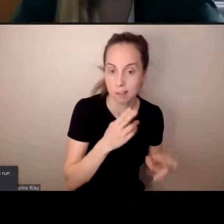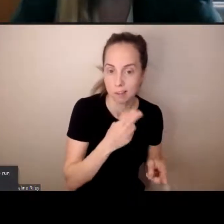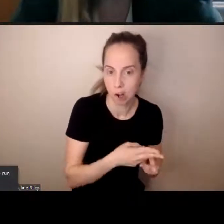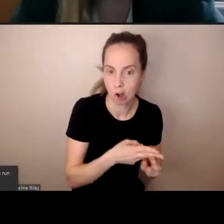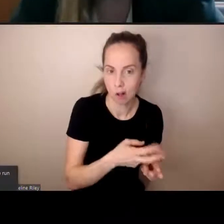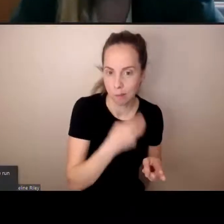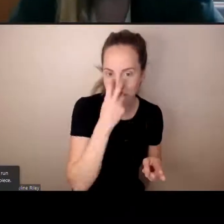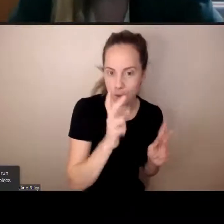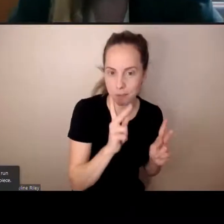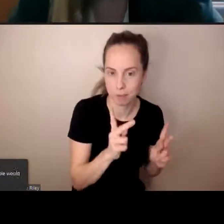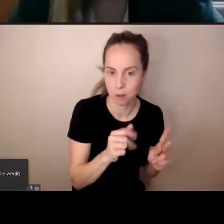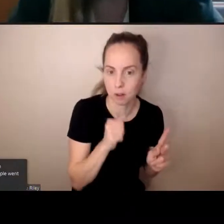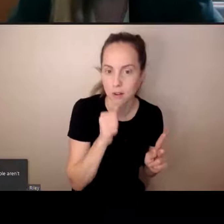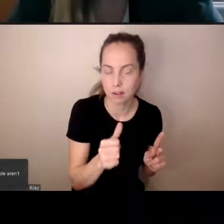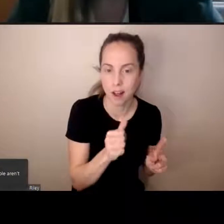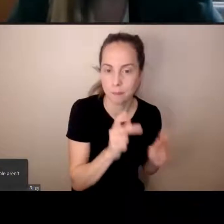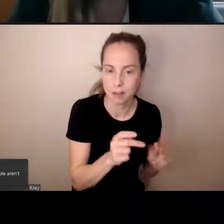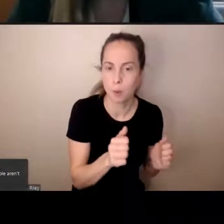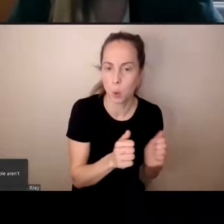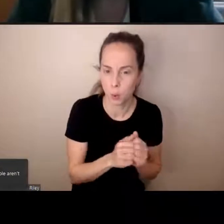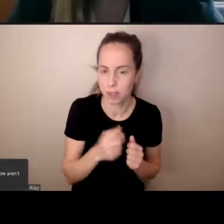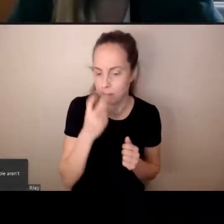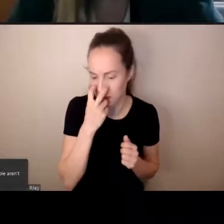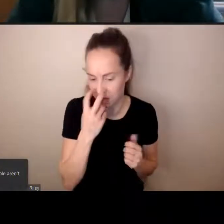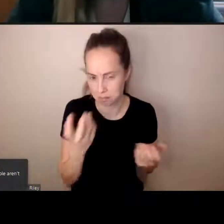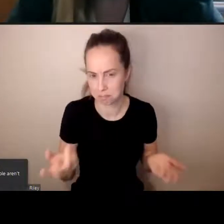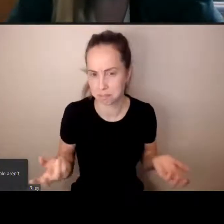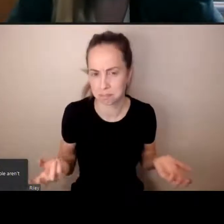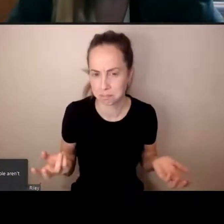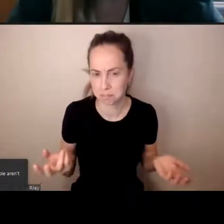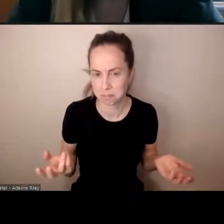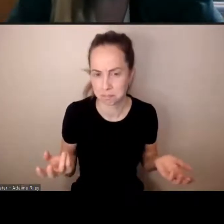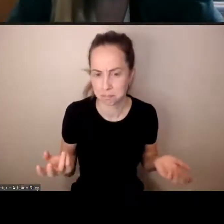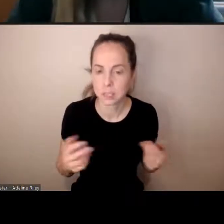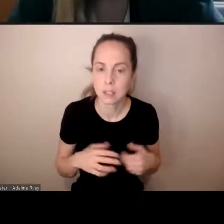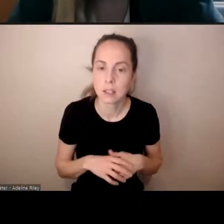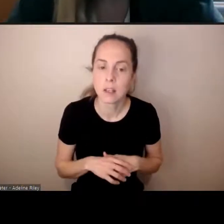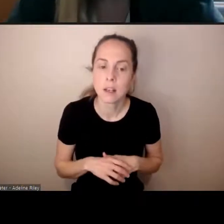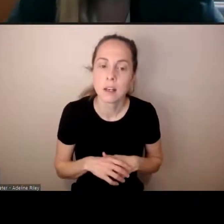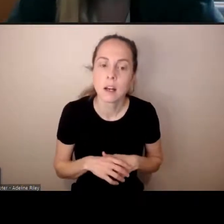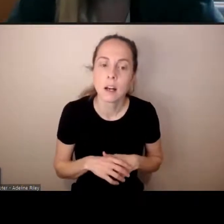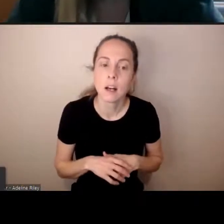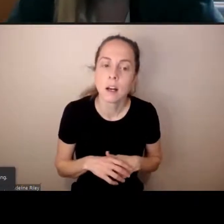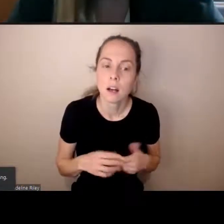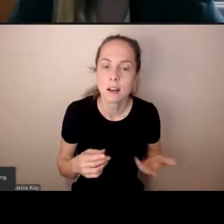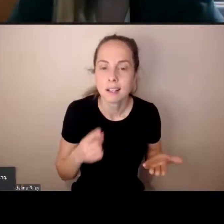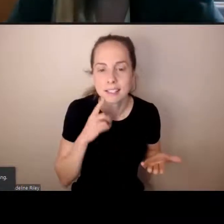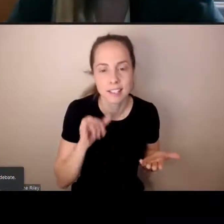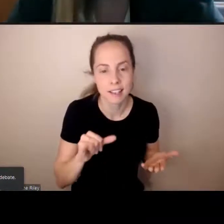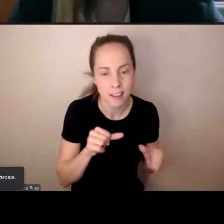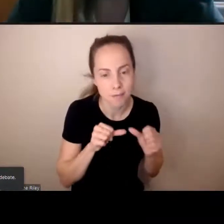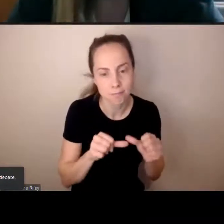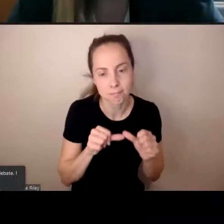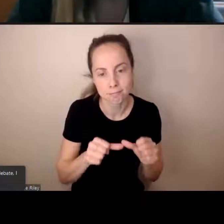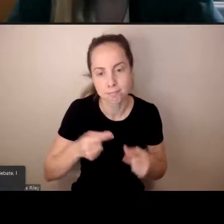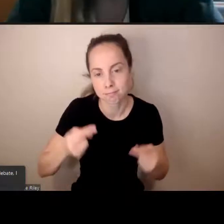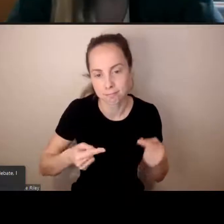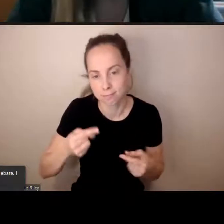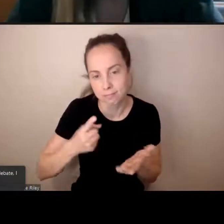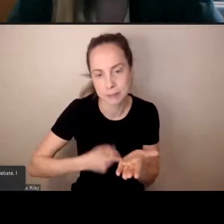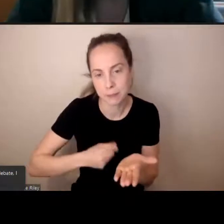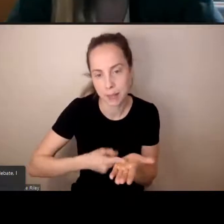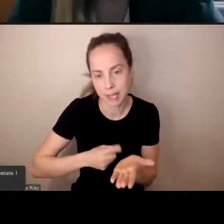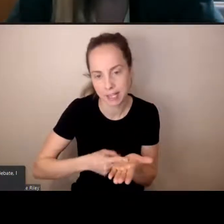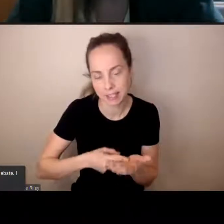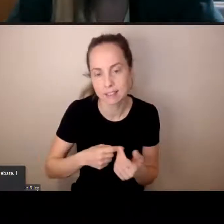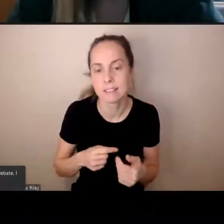people, not people with blindness. So I would say it's an ongoing debate. I would say the identity